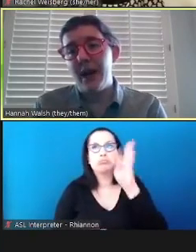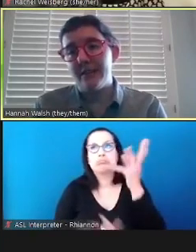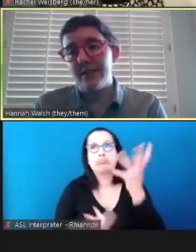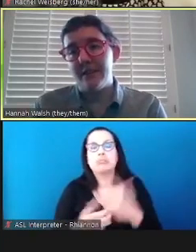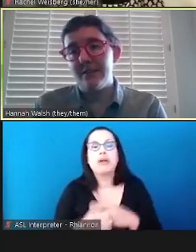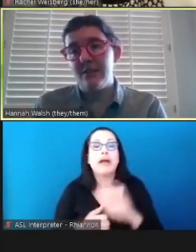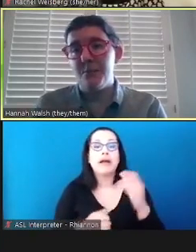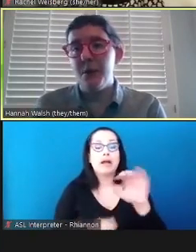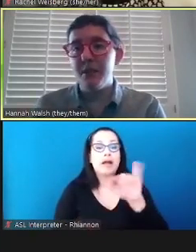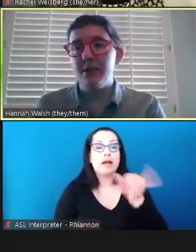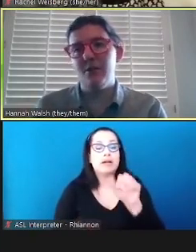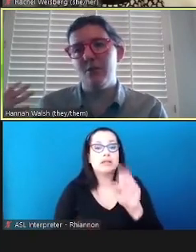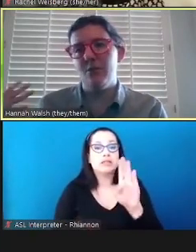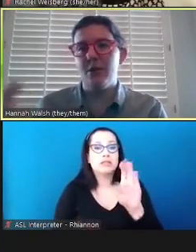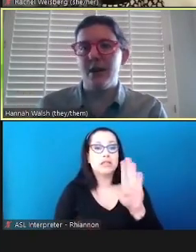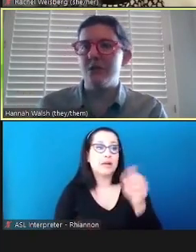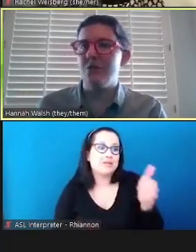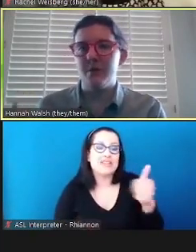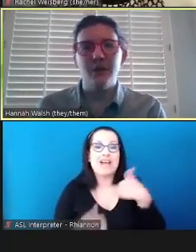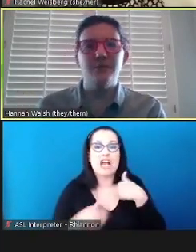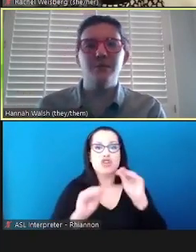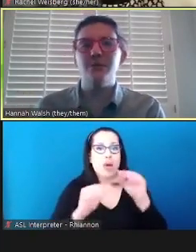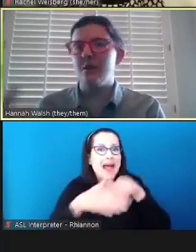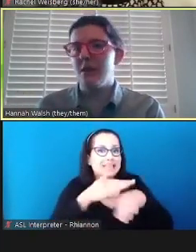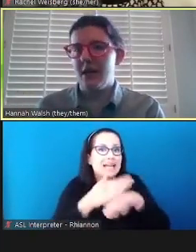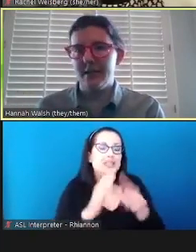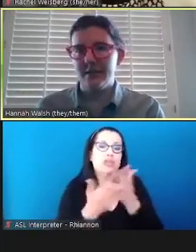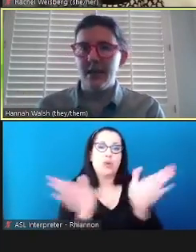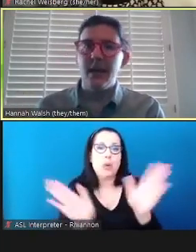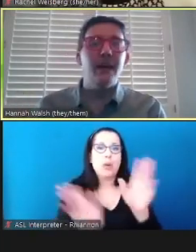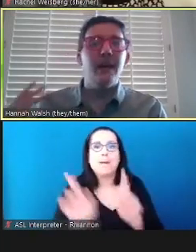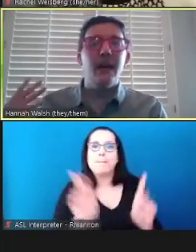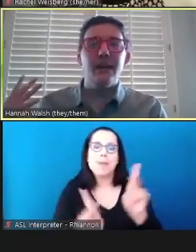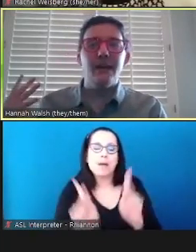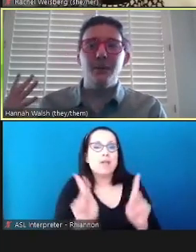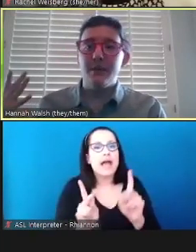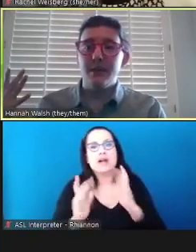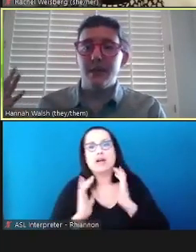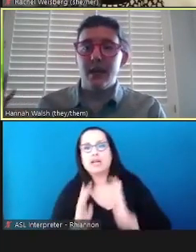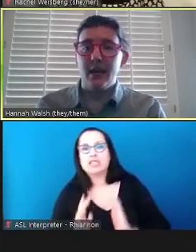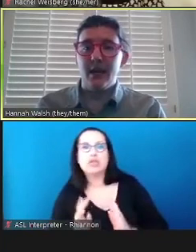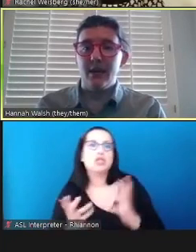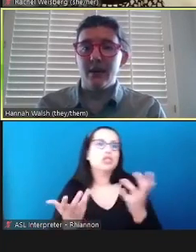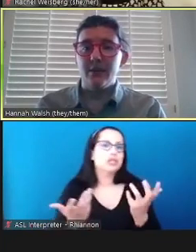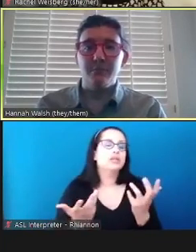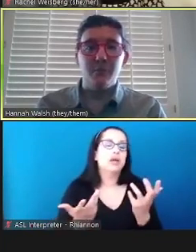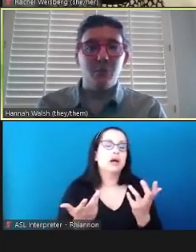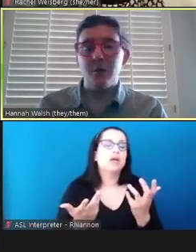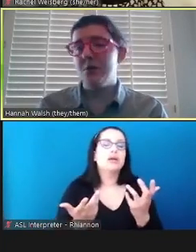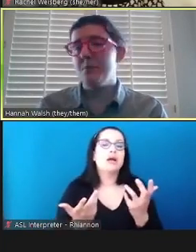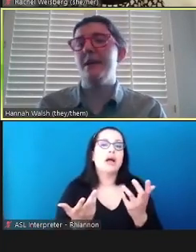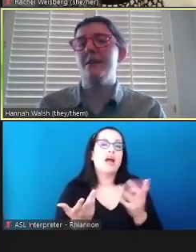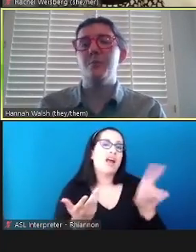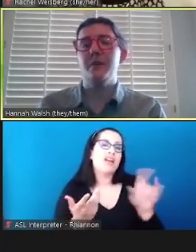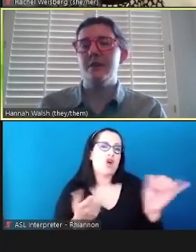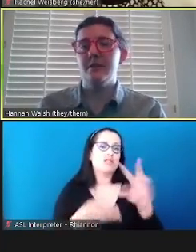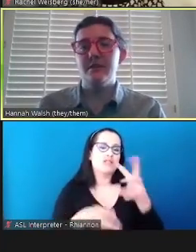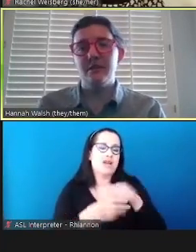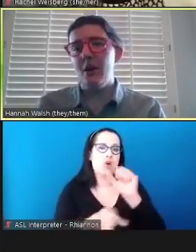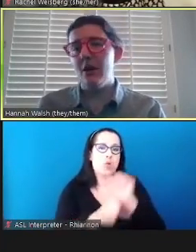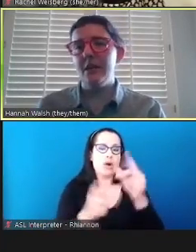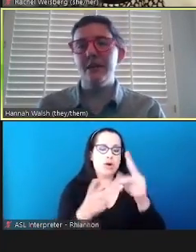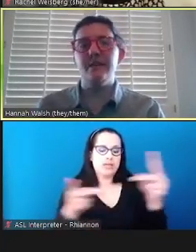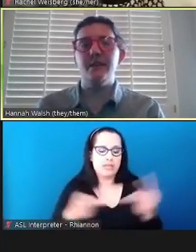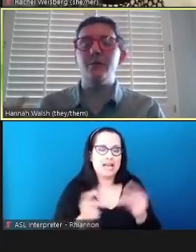no access to the public, no interactions with customers or clients, and he was in a workspace with